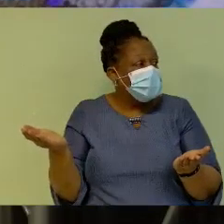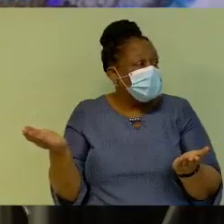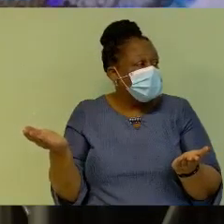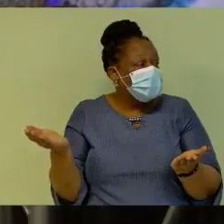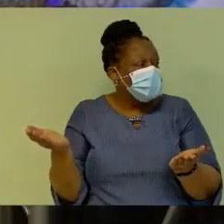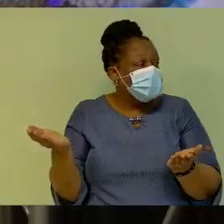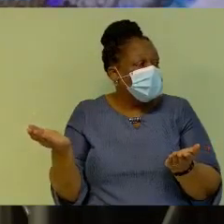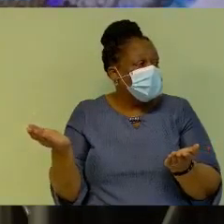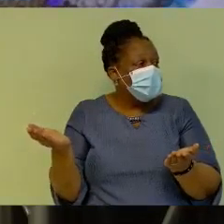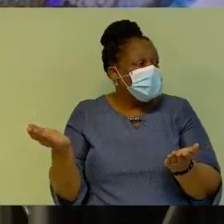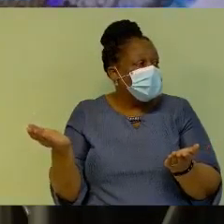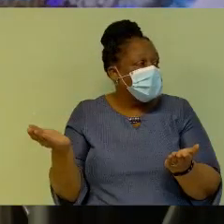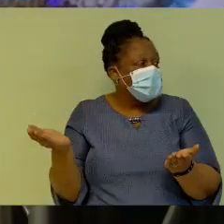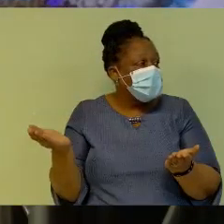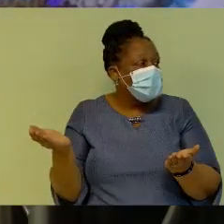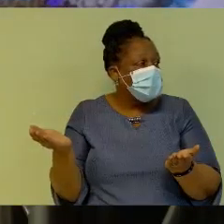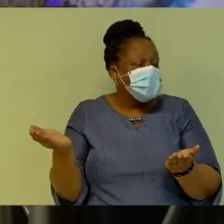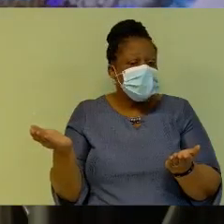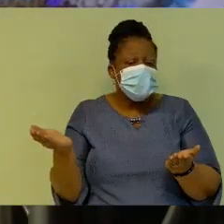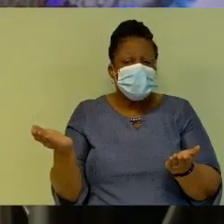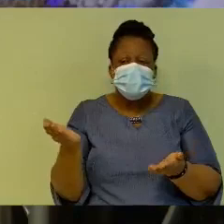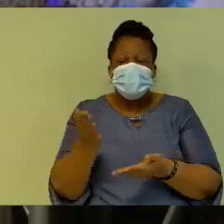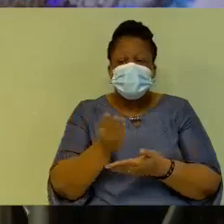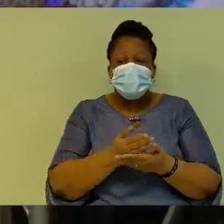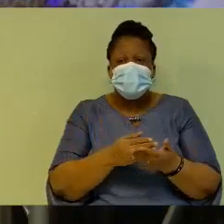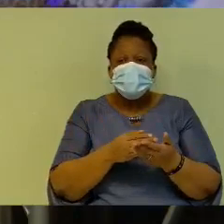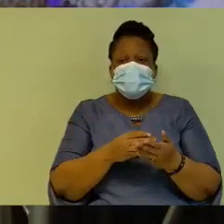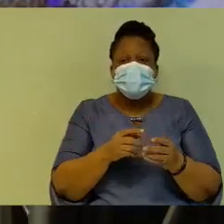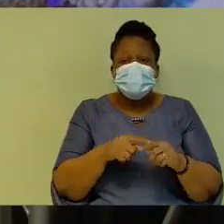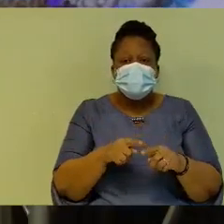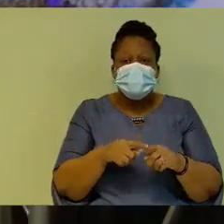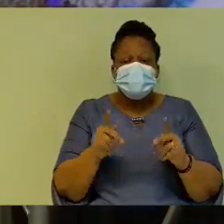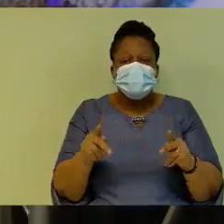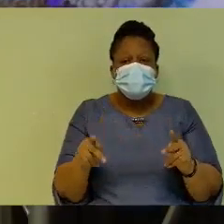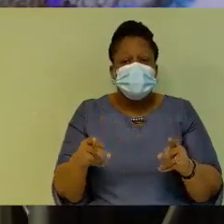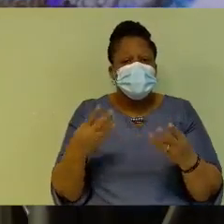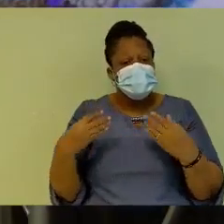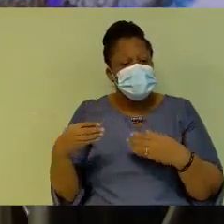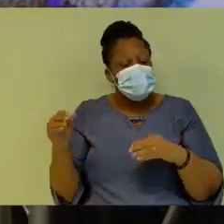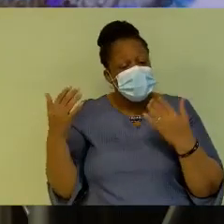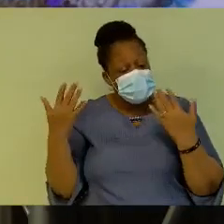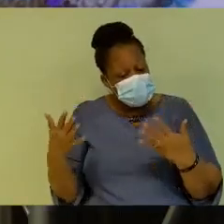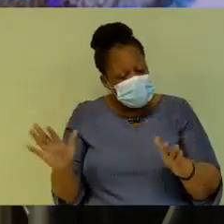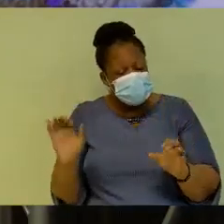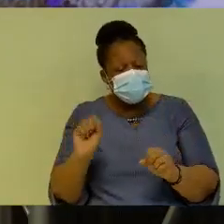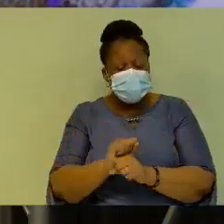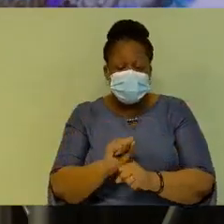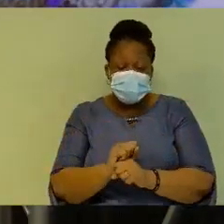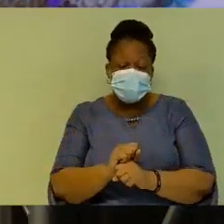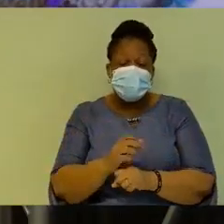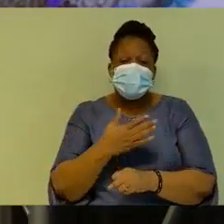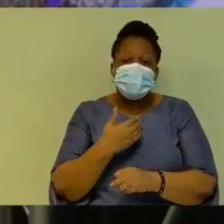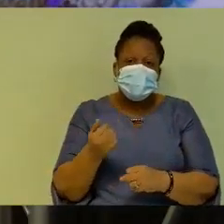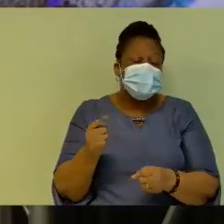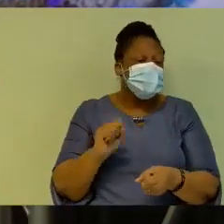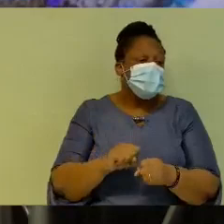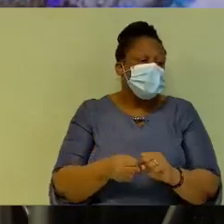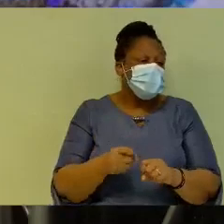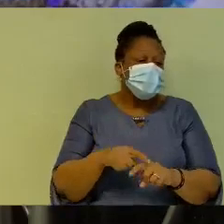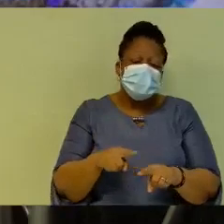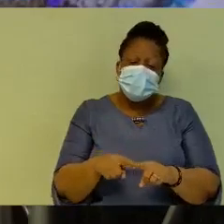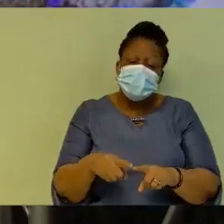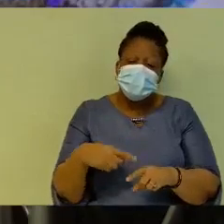personnel officer, Mrs. Rochester, and her succession would have been then dealt with. And of course, a period of adjustment would have to be accounted